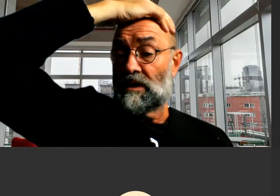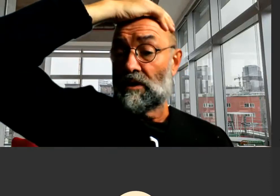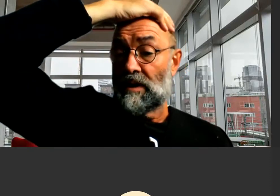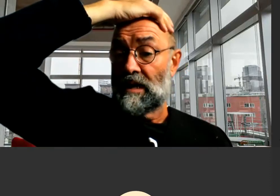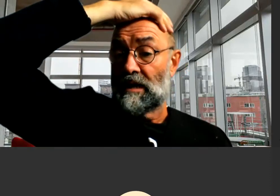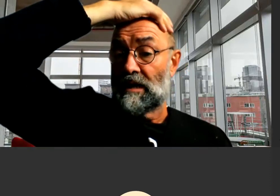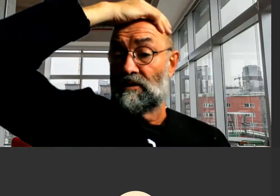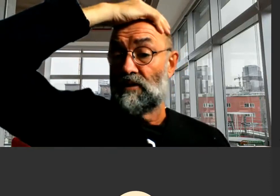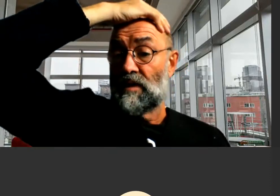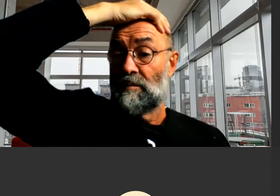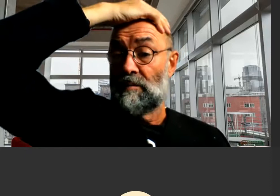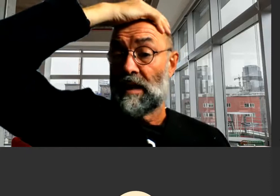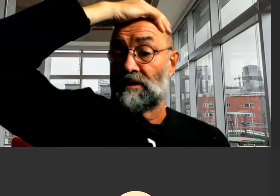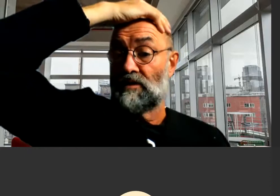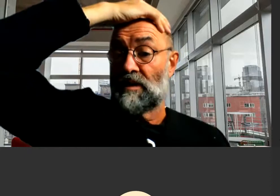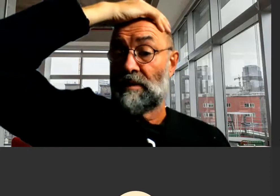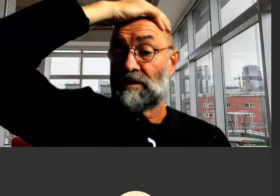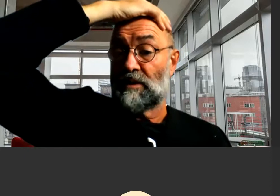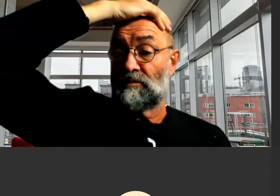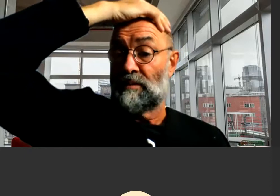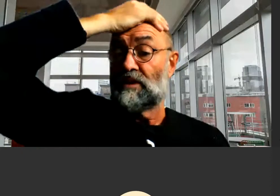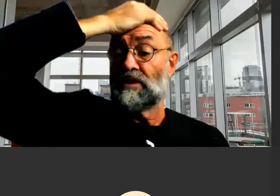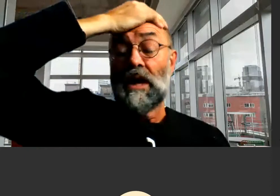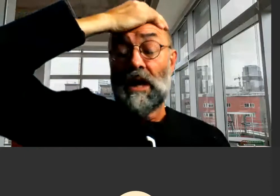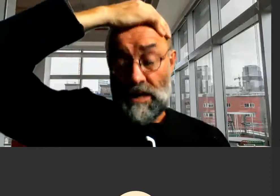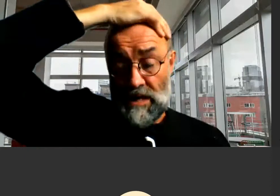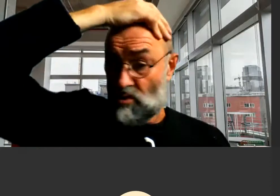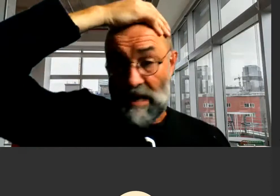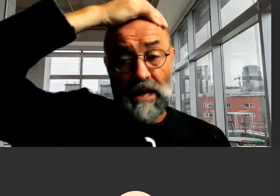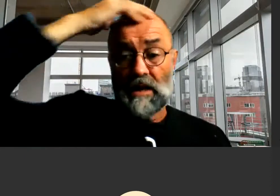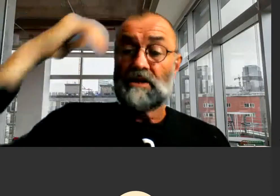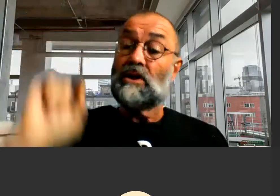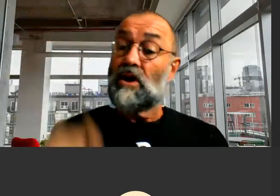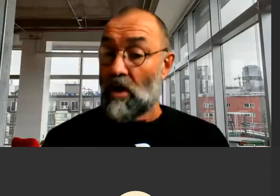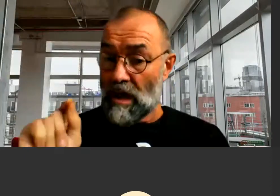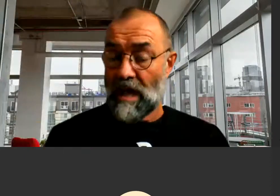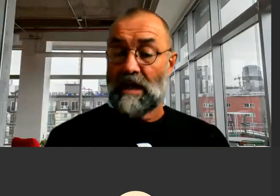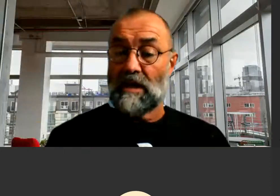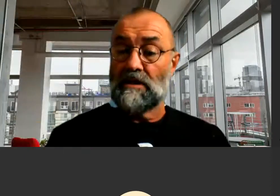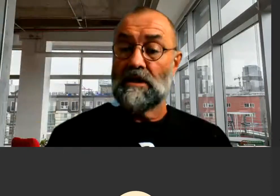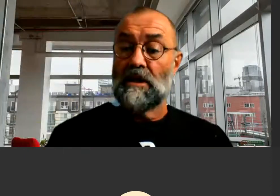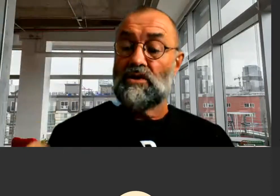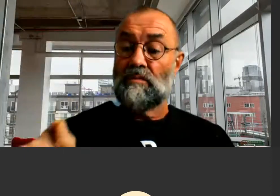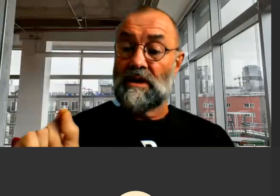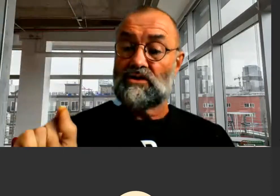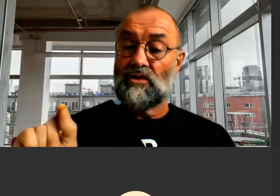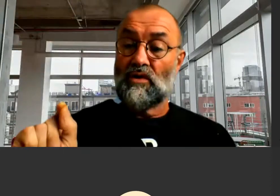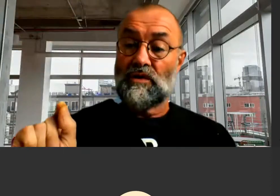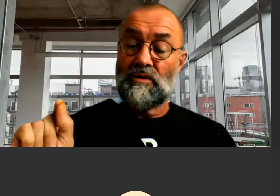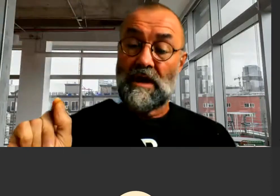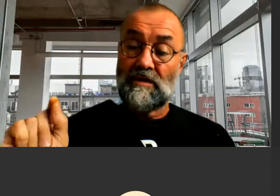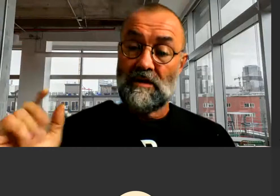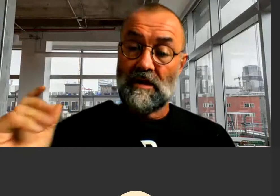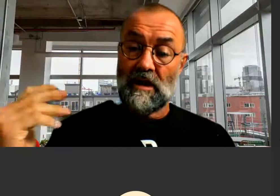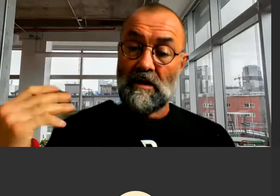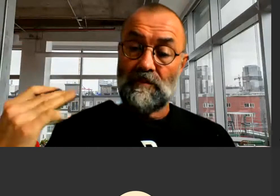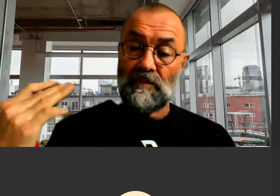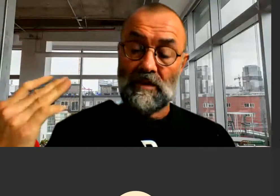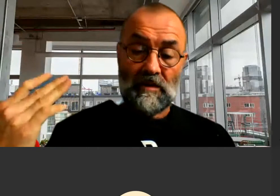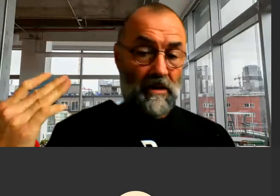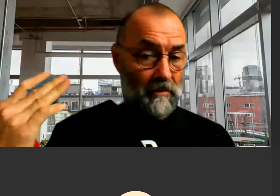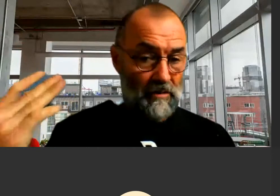are autistic. Okay, can I interview them and use them as part of my research? You can, as long as you make sure that you get